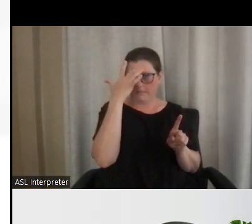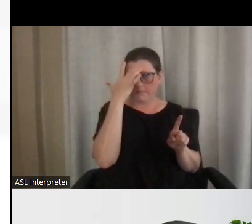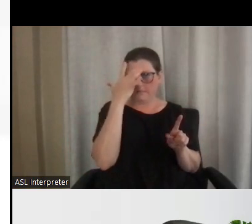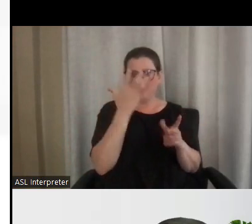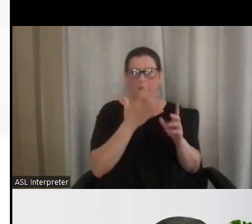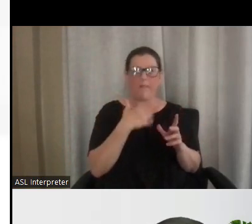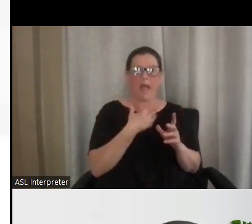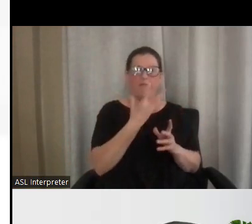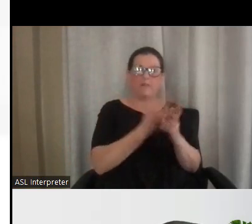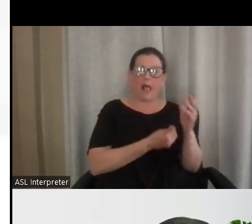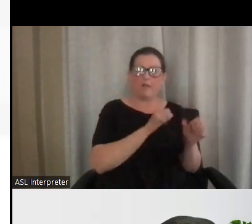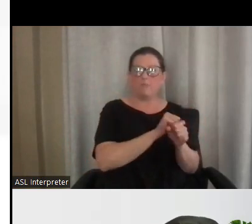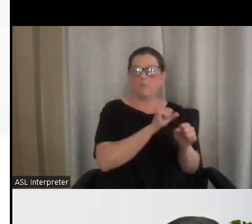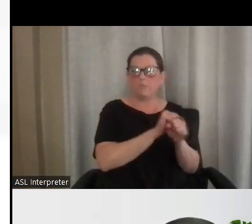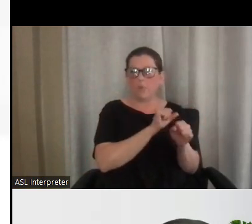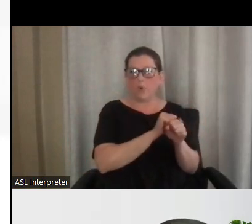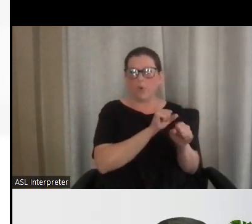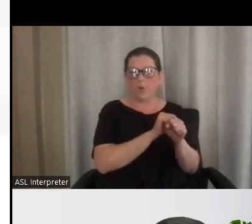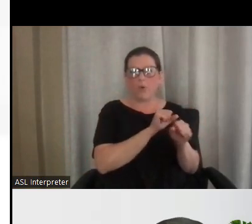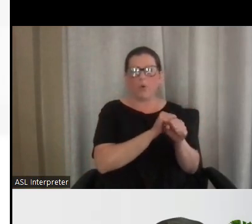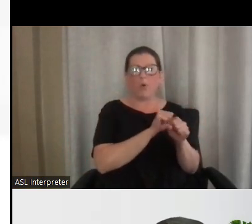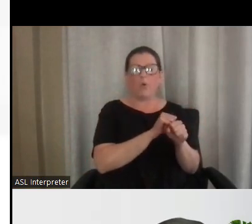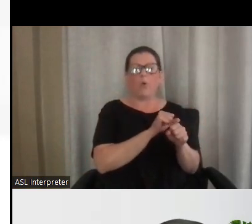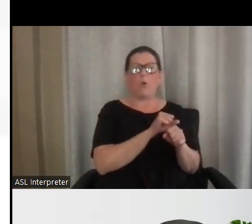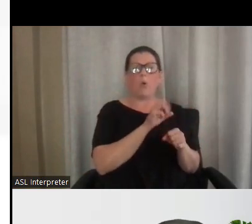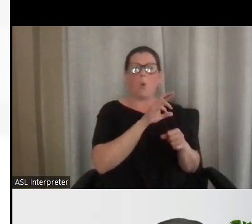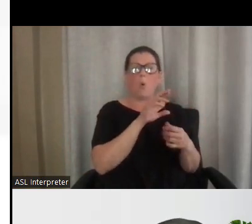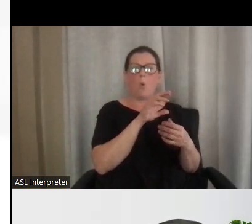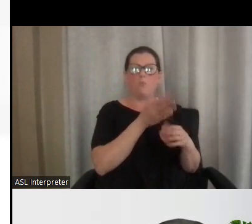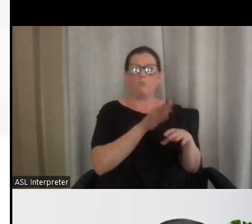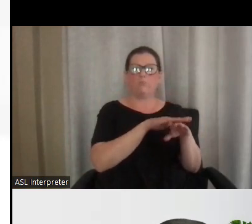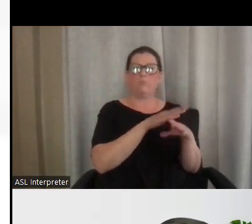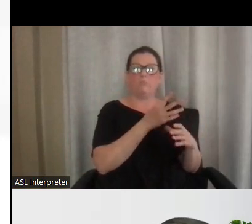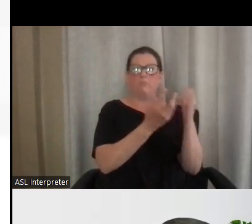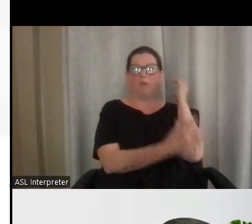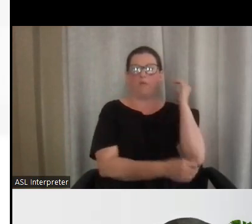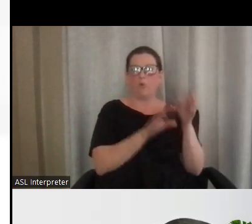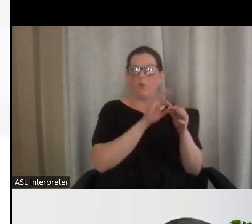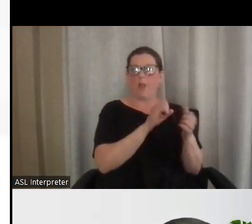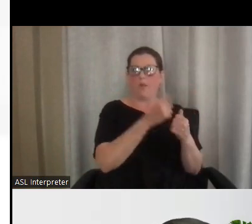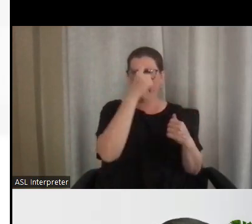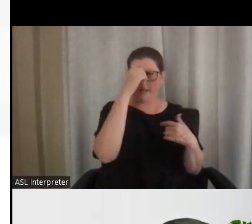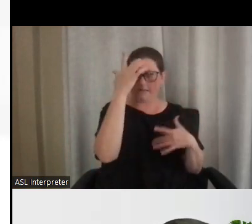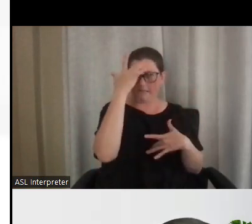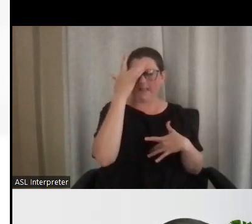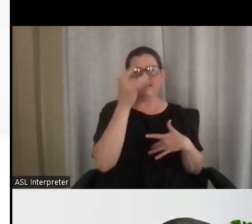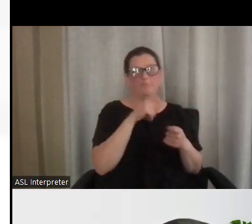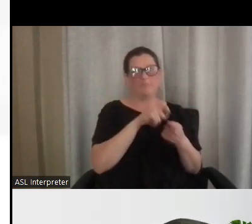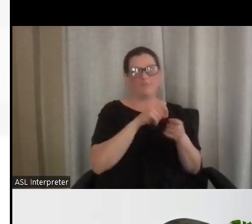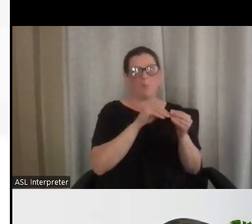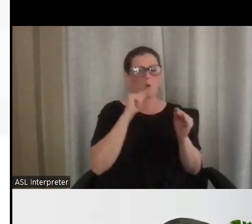experience a lack of employment or reduced poverty related to their mental illness, especially those with more severe mental illness